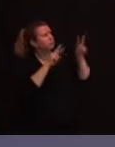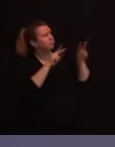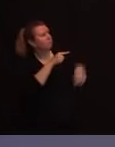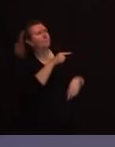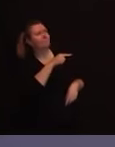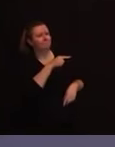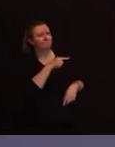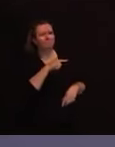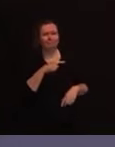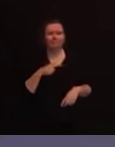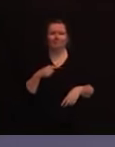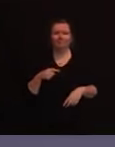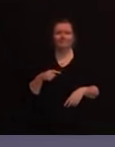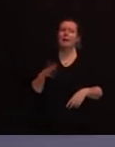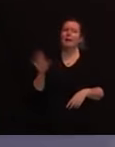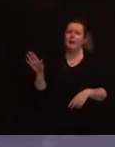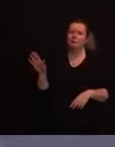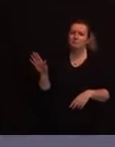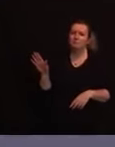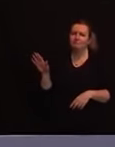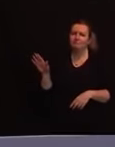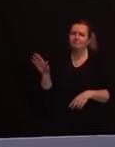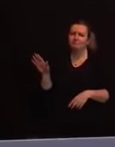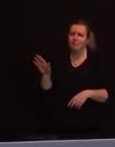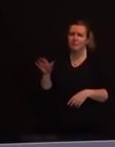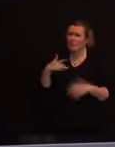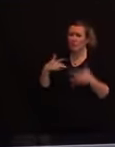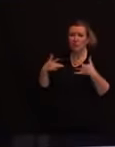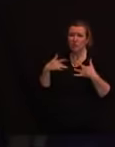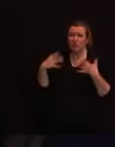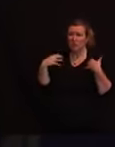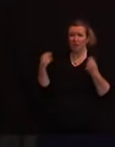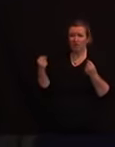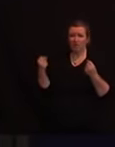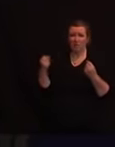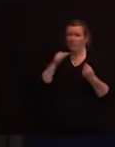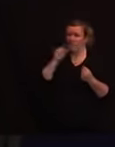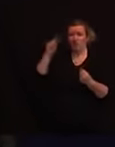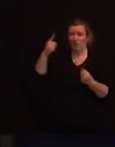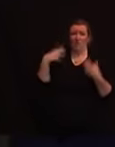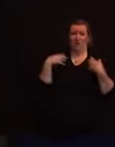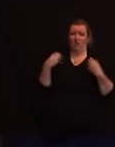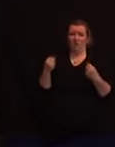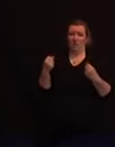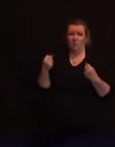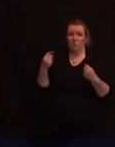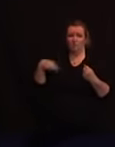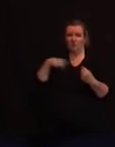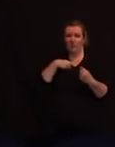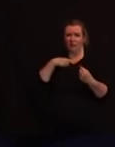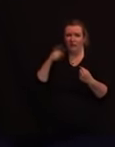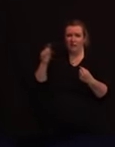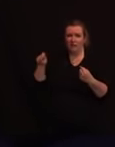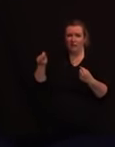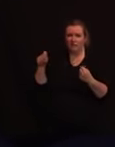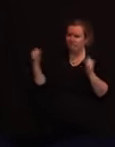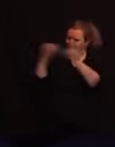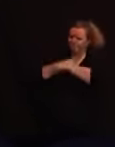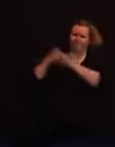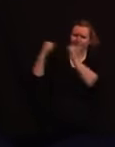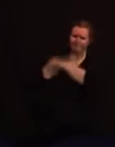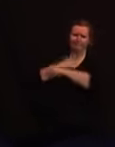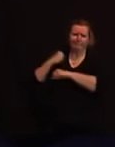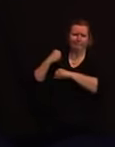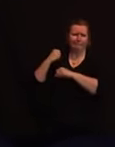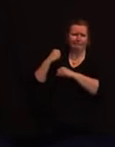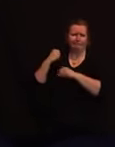the concerns aren't just on the health side. We need to make sure that we understand that we got to fight against any type of discrimination against the Asian